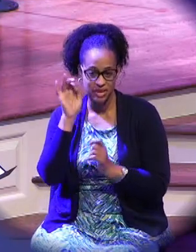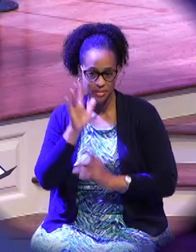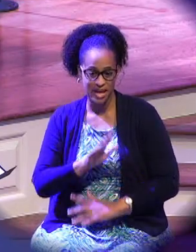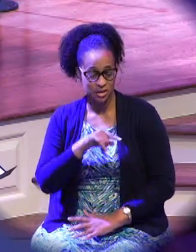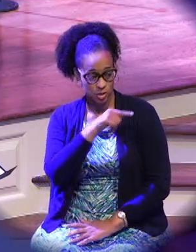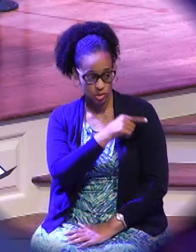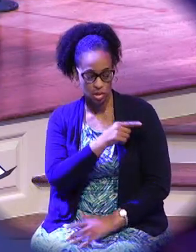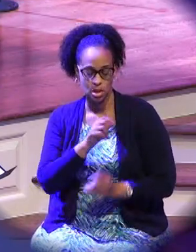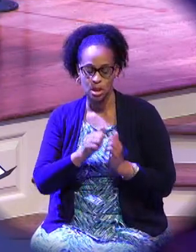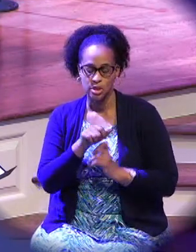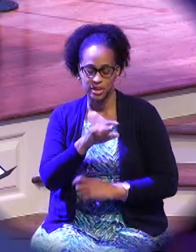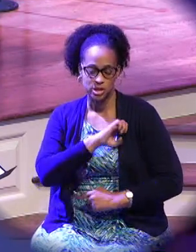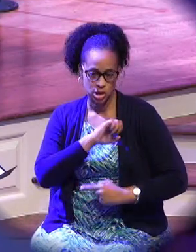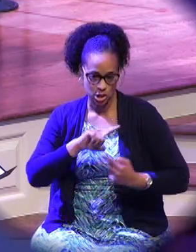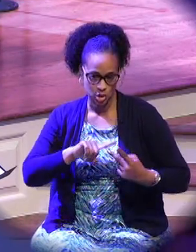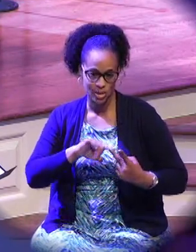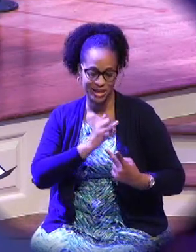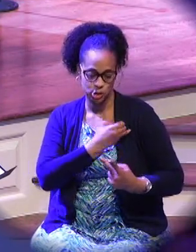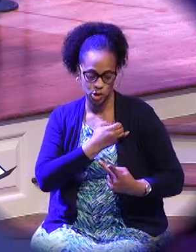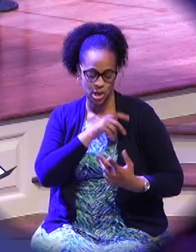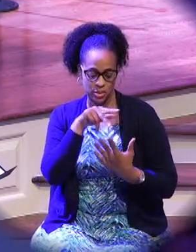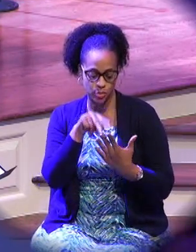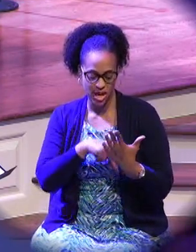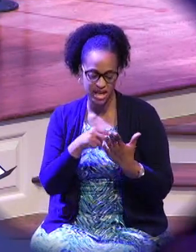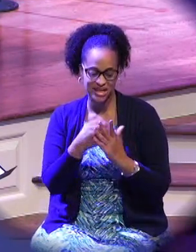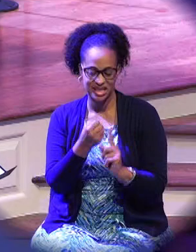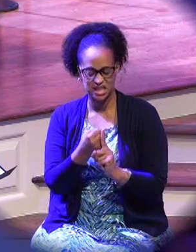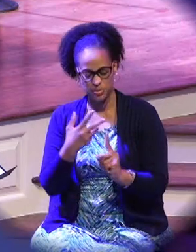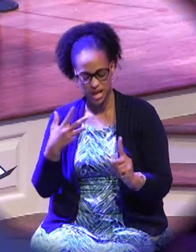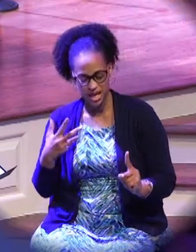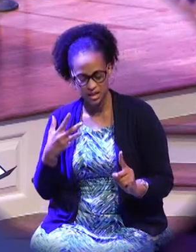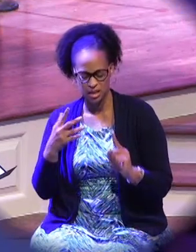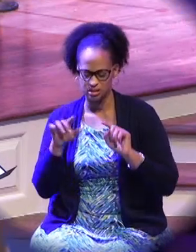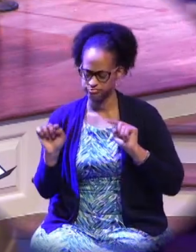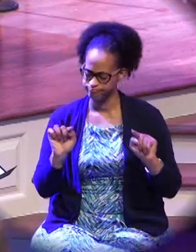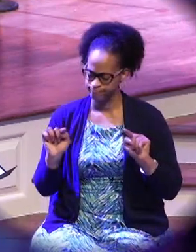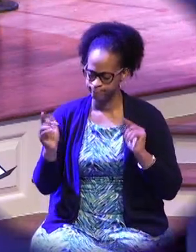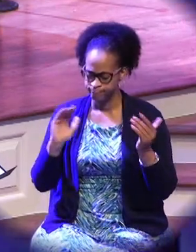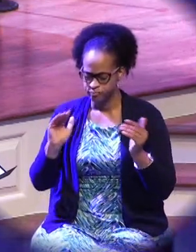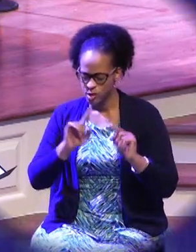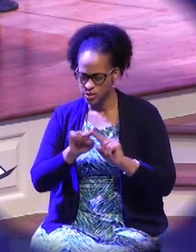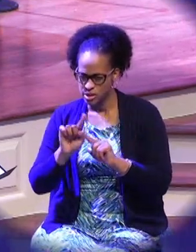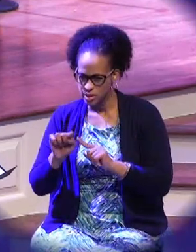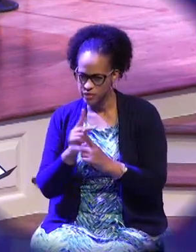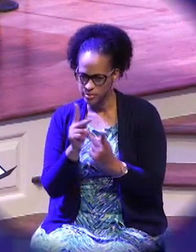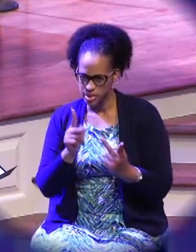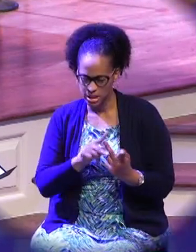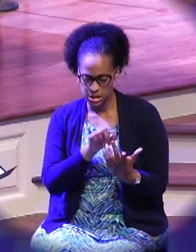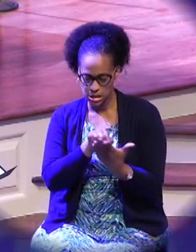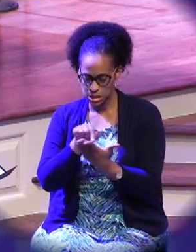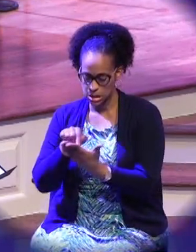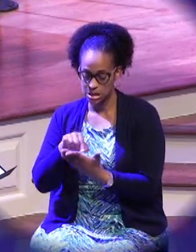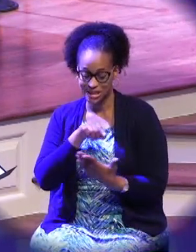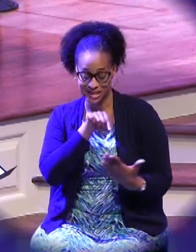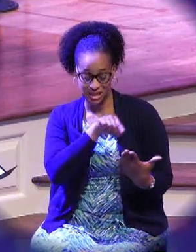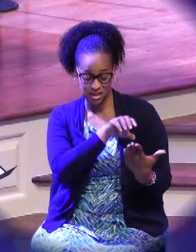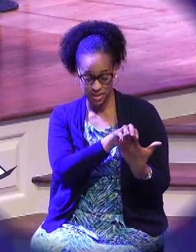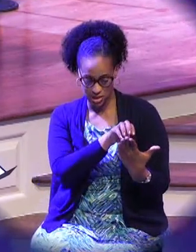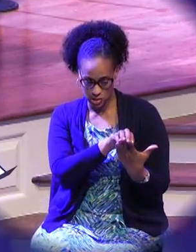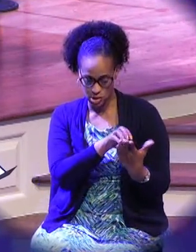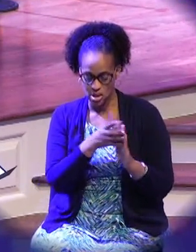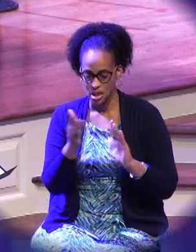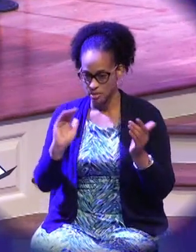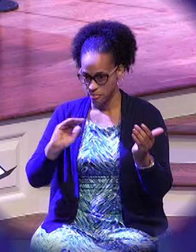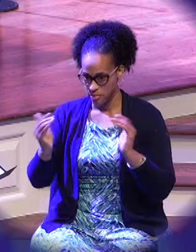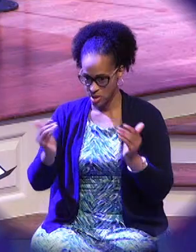Ezekiel and Pastor John read earlier and expanded, and just see all of the different places where this passage